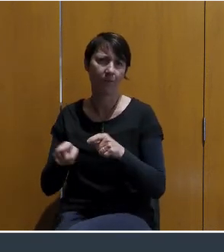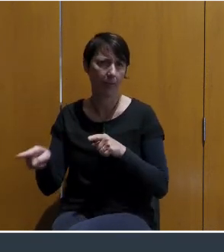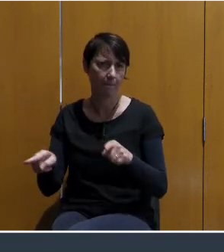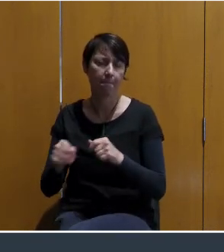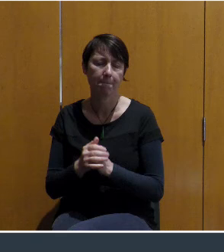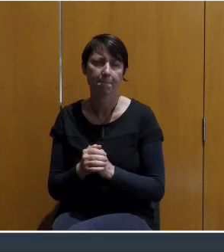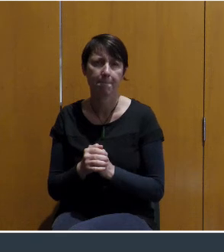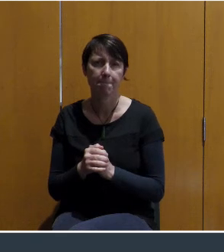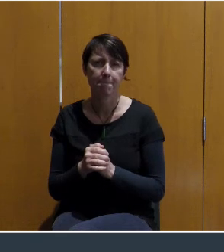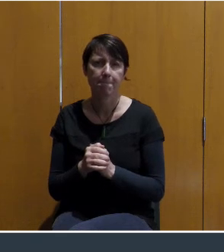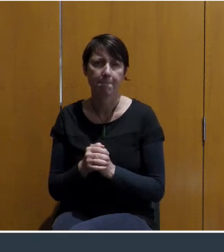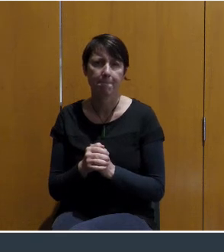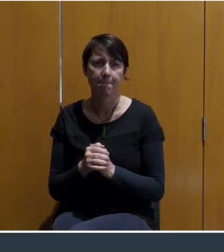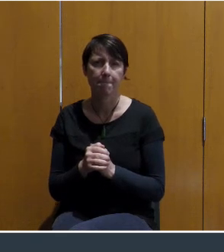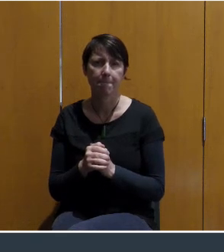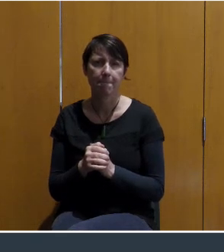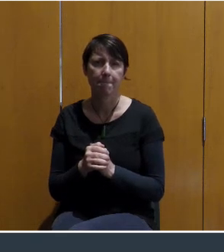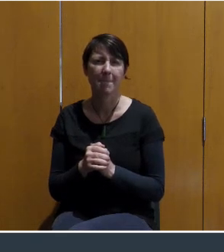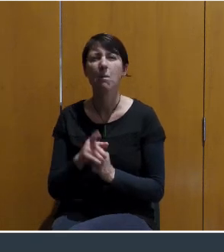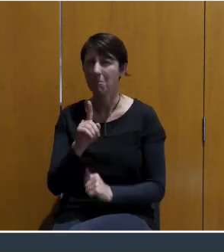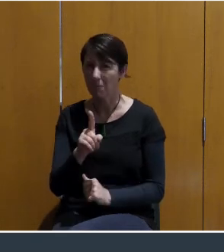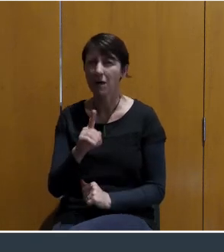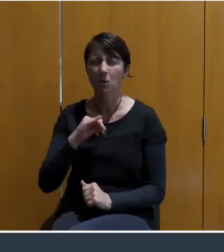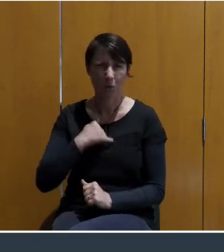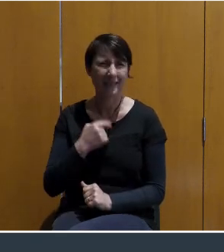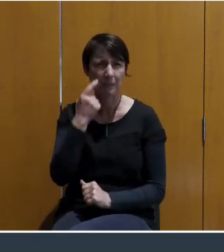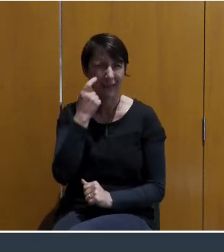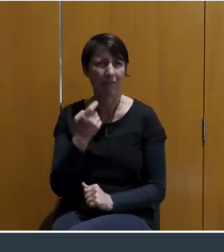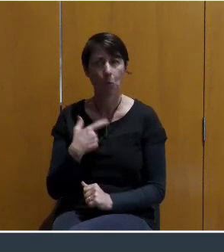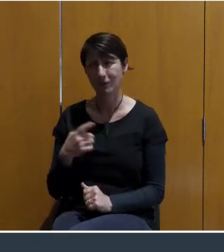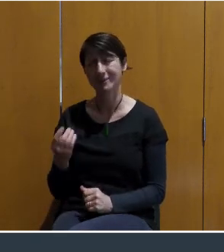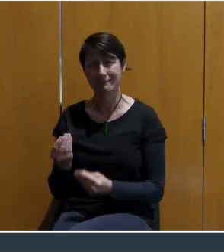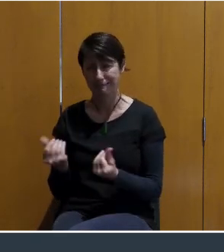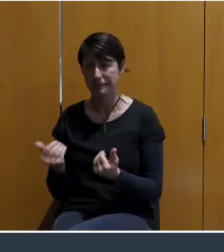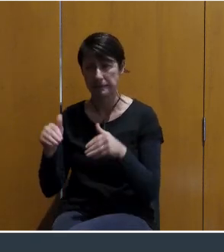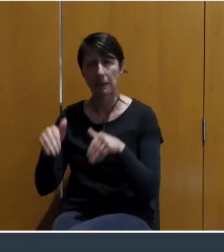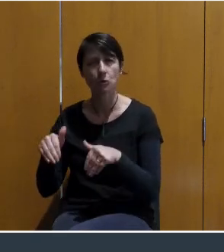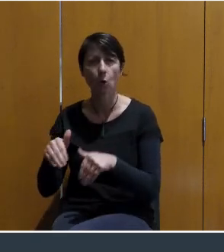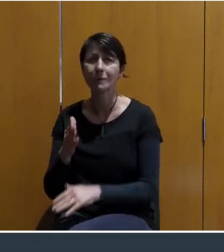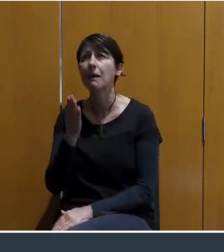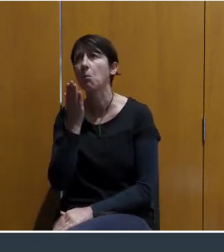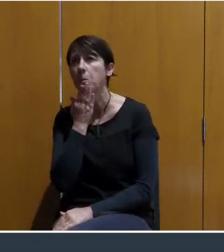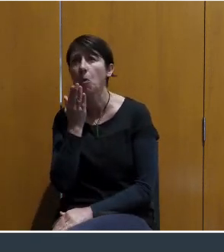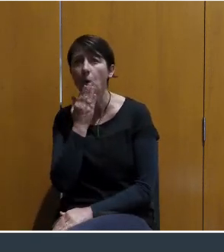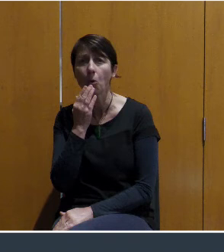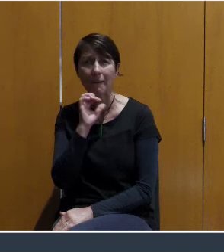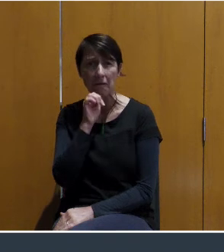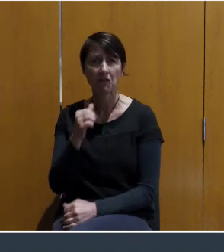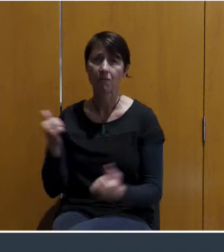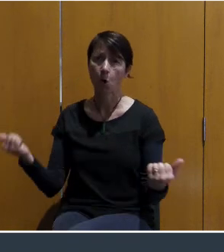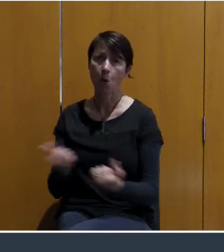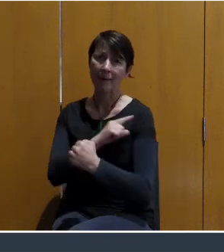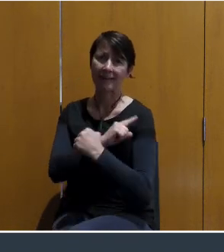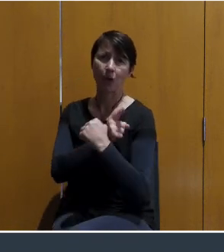also from council's perspective as well in terms of nuisance. Dogs which are bored and have a lot of energy tend to be the ones who are going to